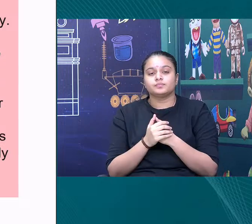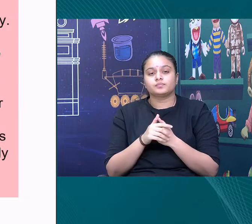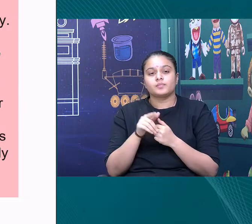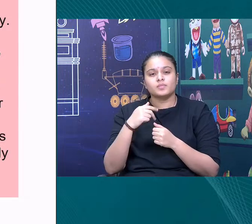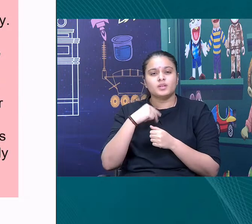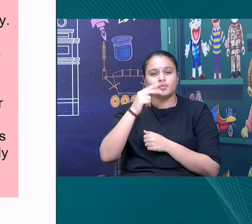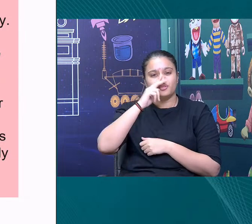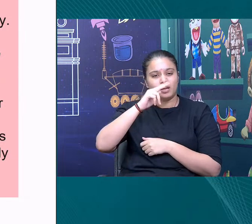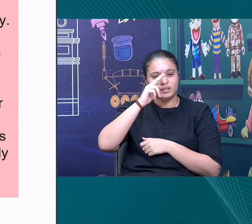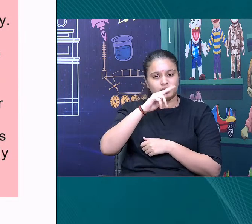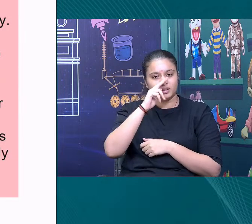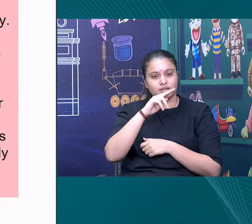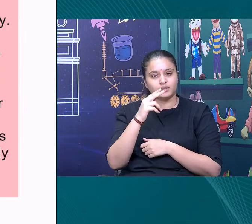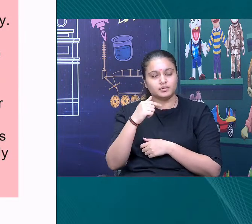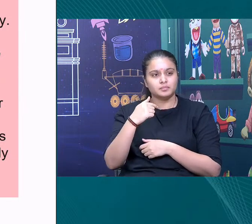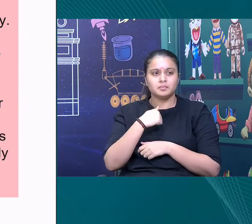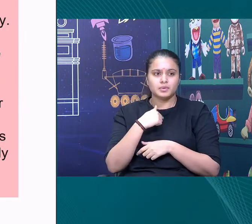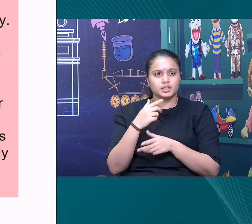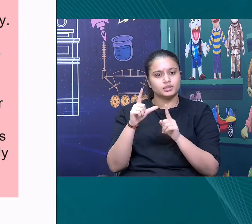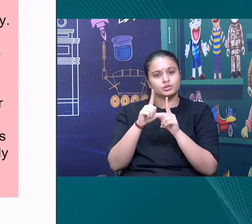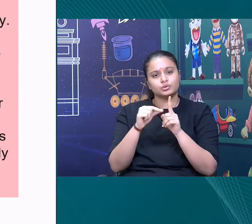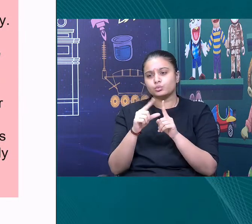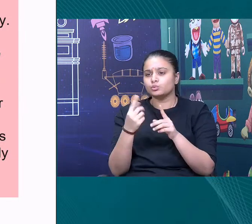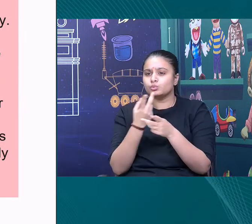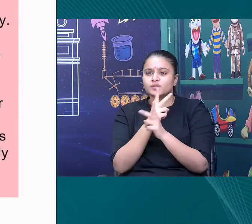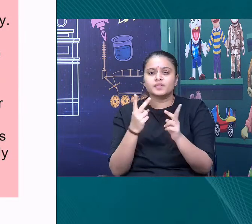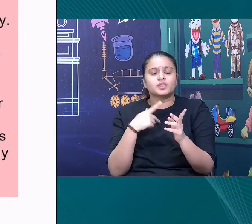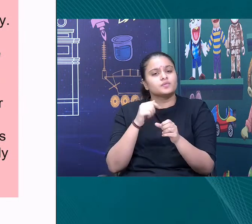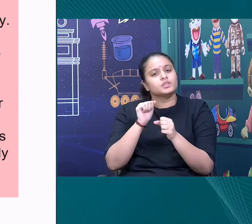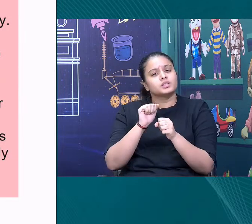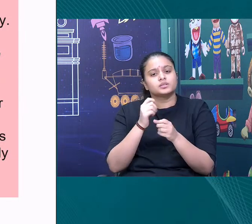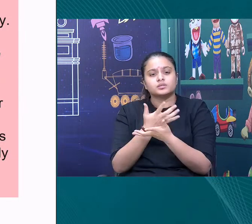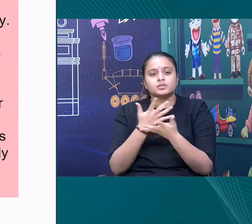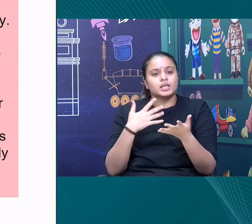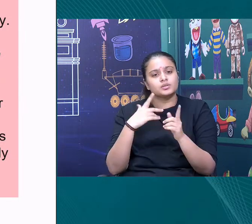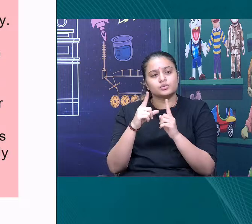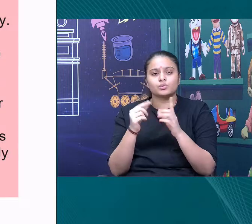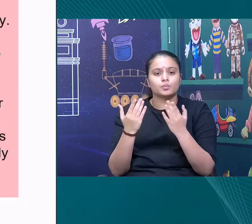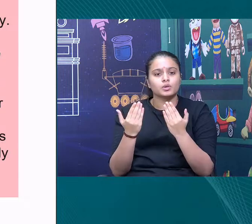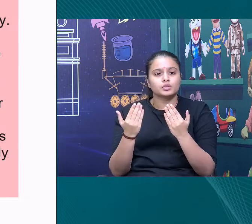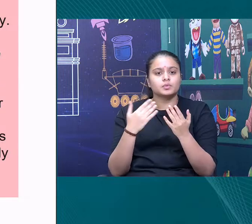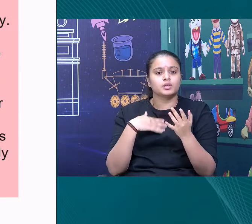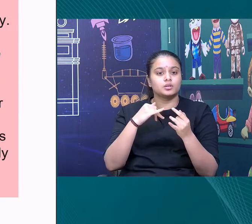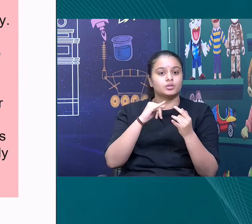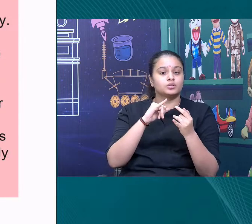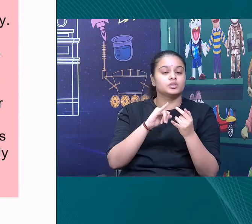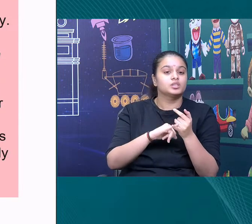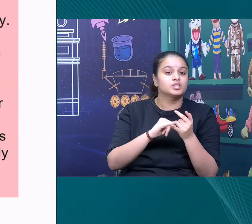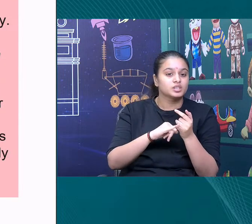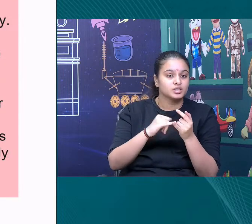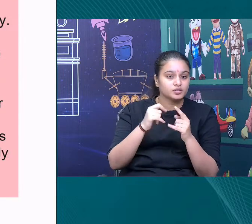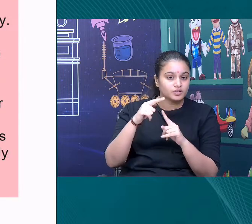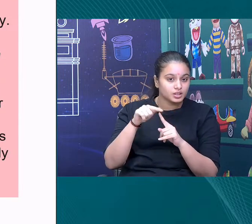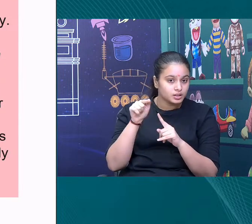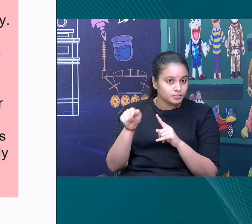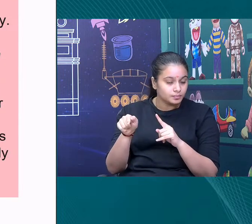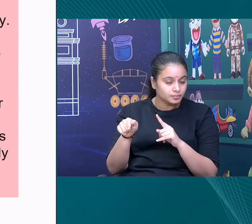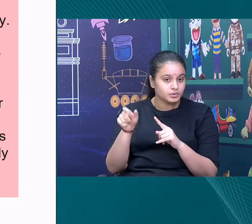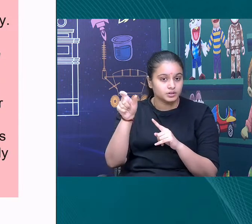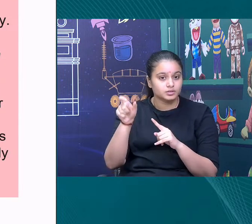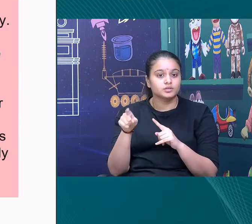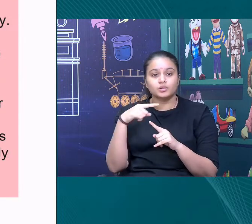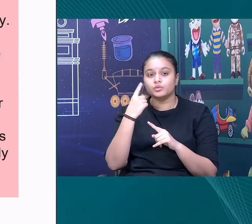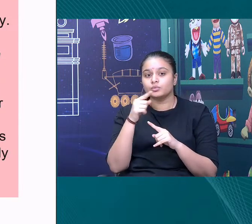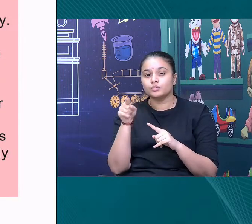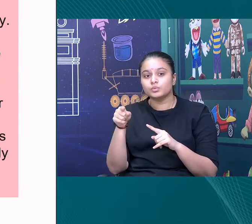It's funny because I am capable of doing so many things. And Stephen Hawking is one person who actually deferred help